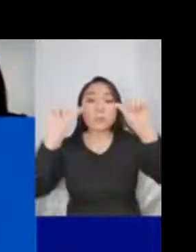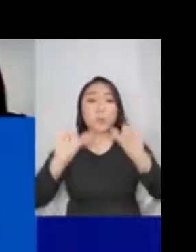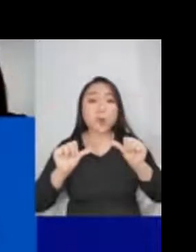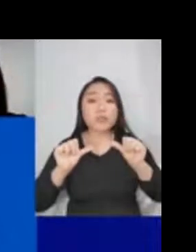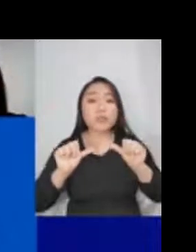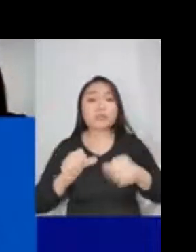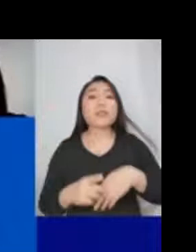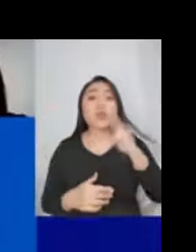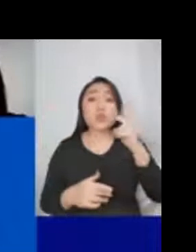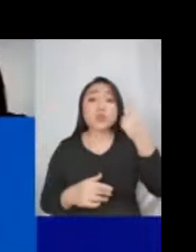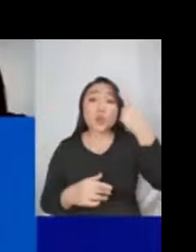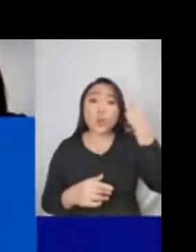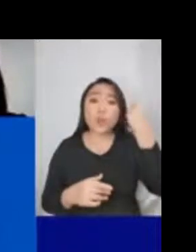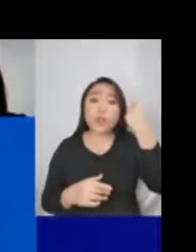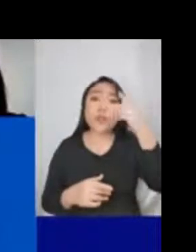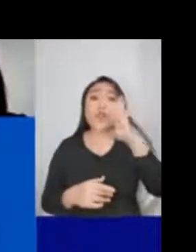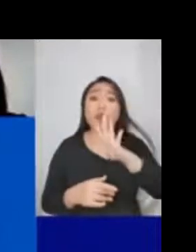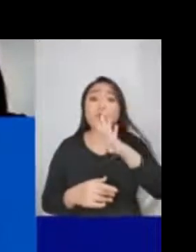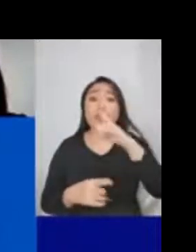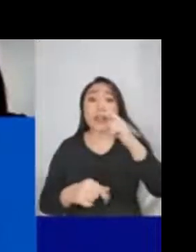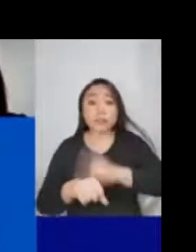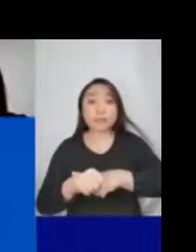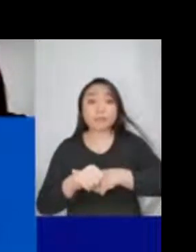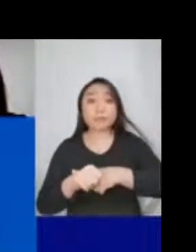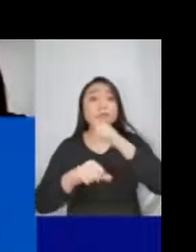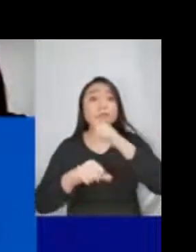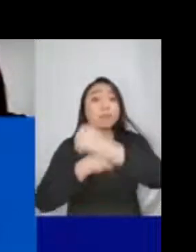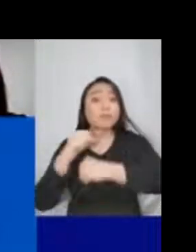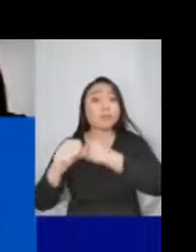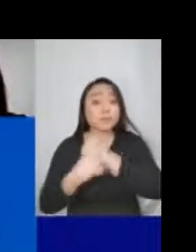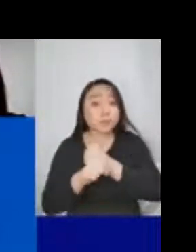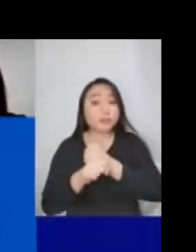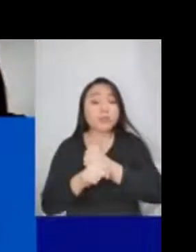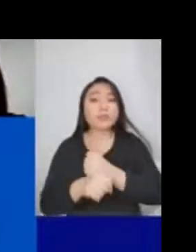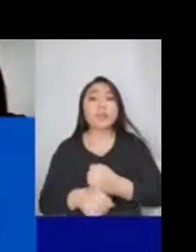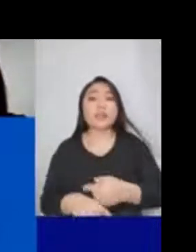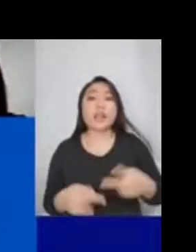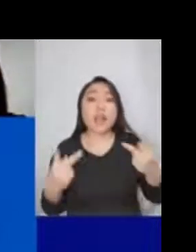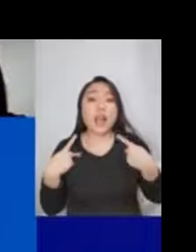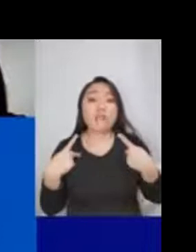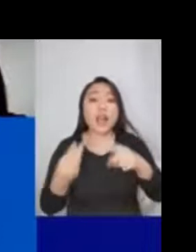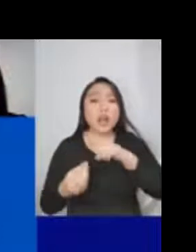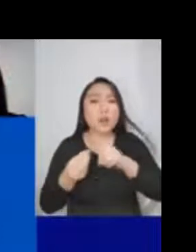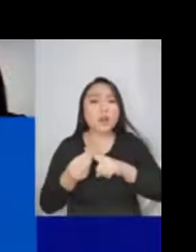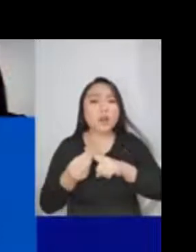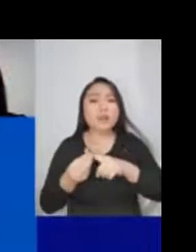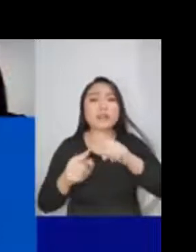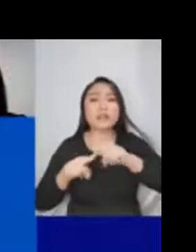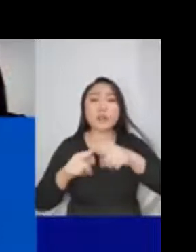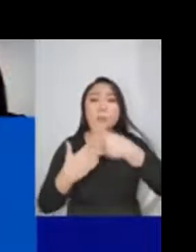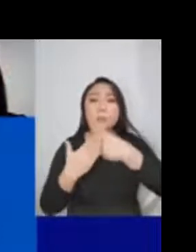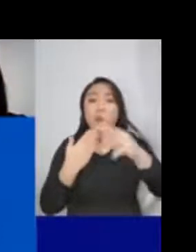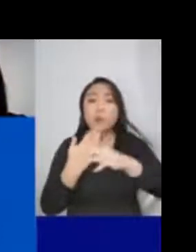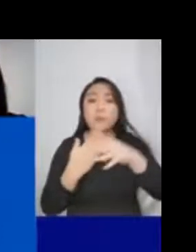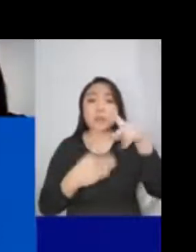these publications provides bio-bibliographic information of Filipino scientists and experts, which serves as